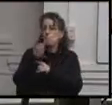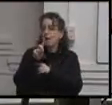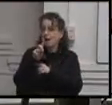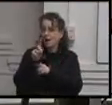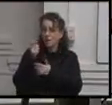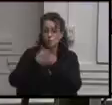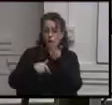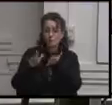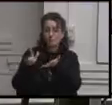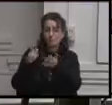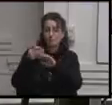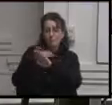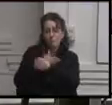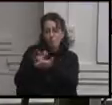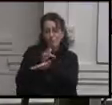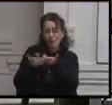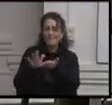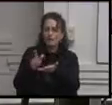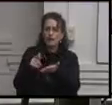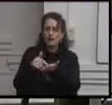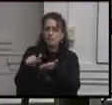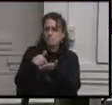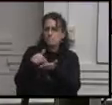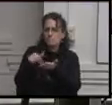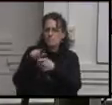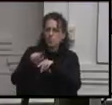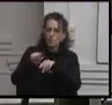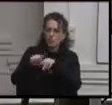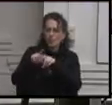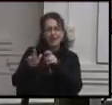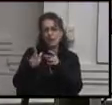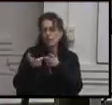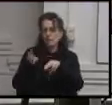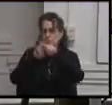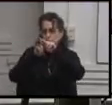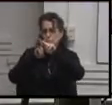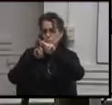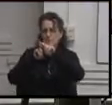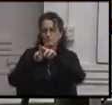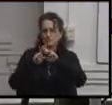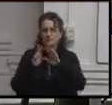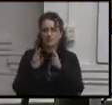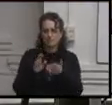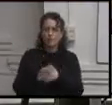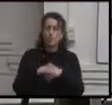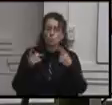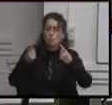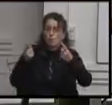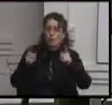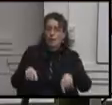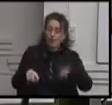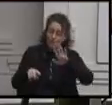many of those improvements are cash flow positive, so they decrease the operating expense